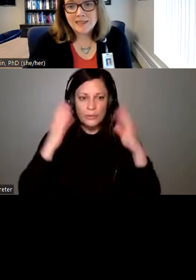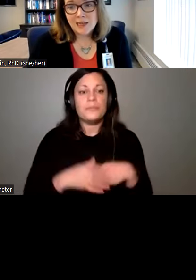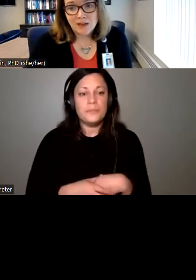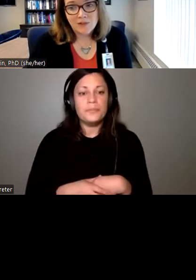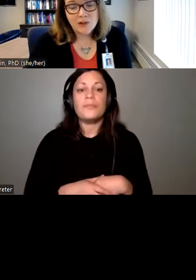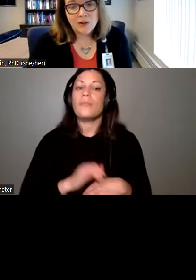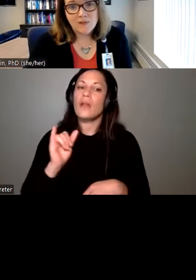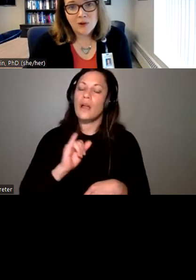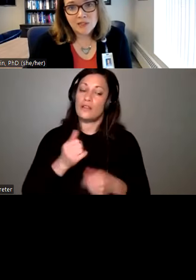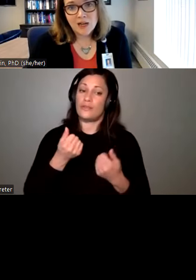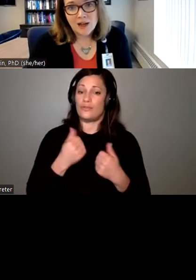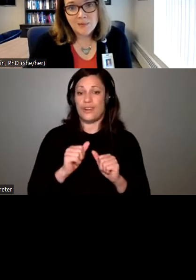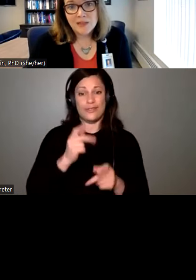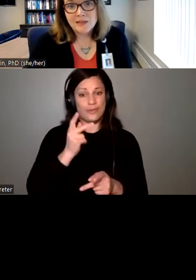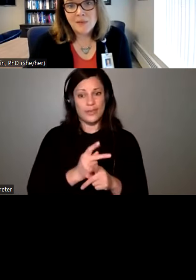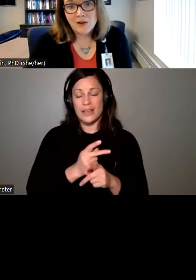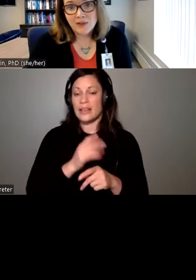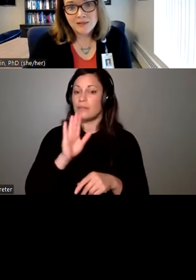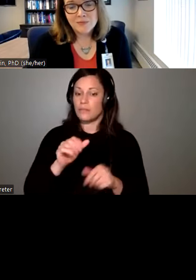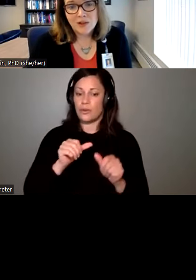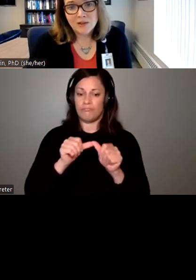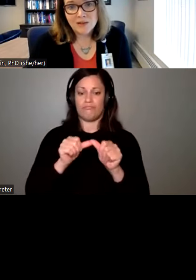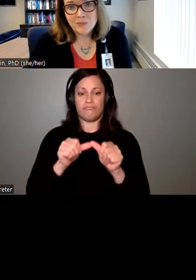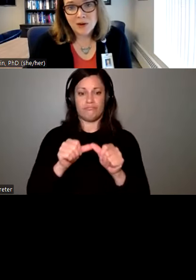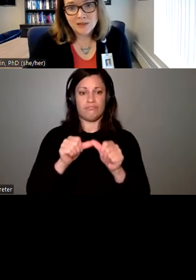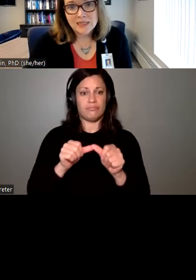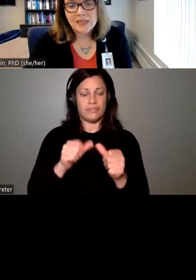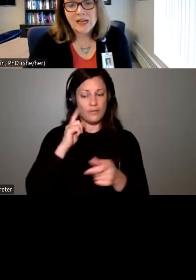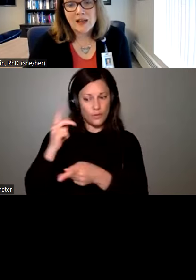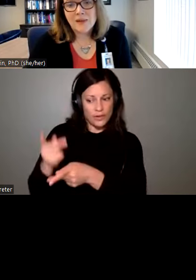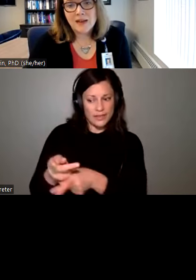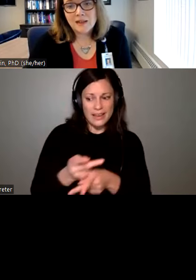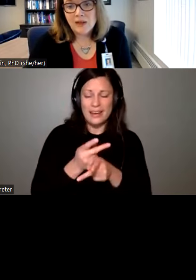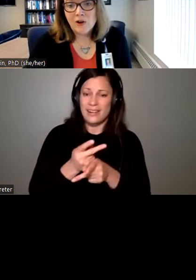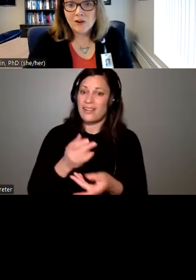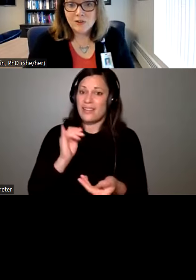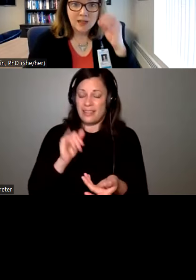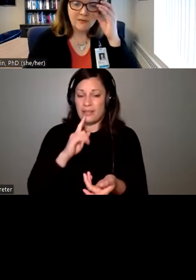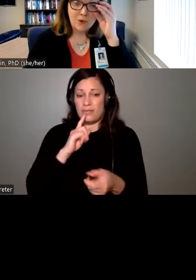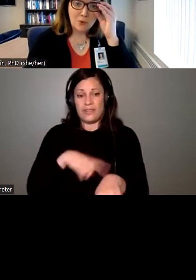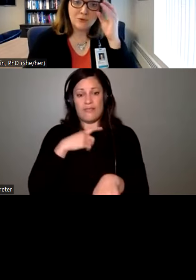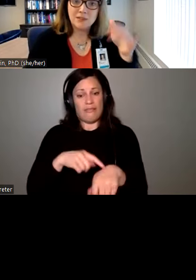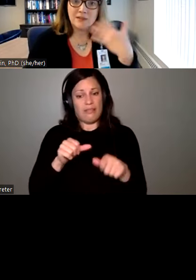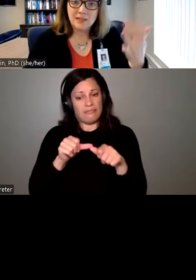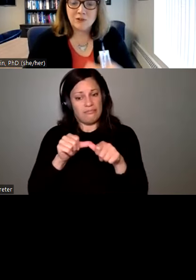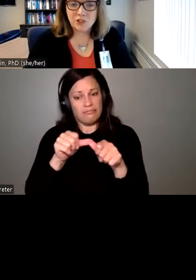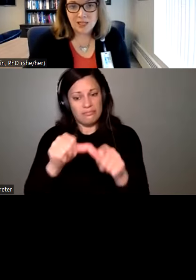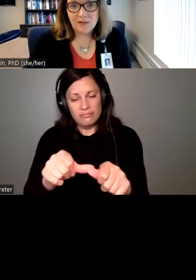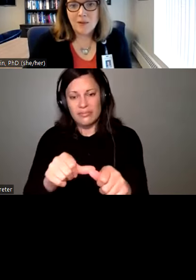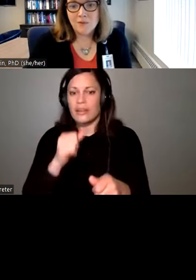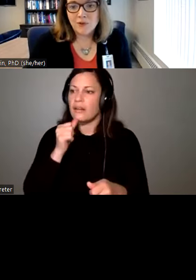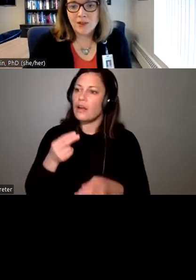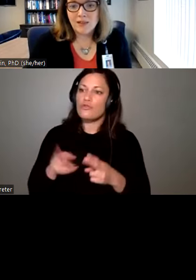maintaining stamina for caregiving over time. It's a marathon rather than a sprint. And it can be hard to kind of hold the